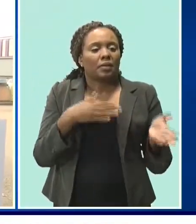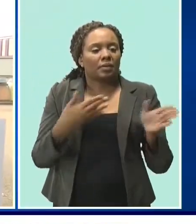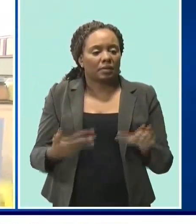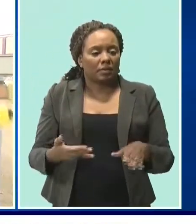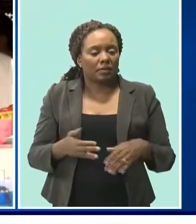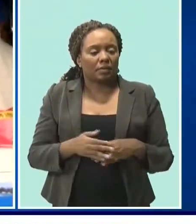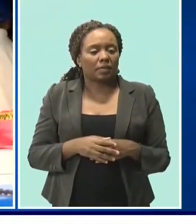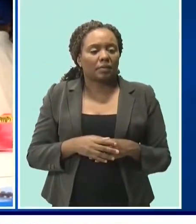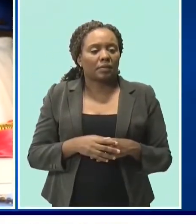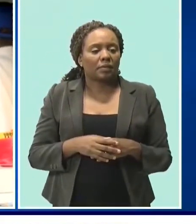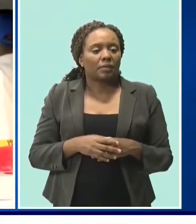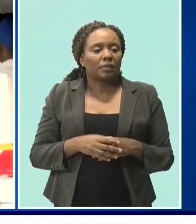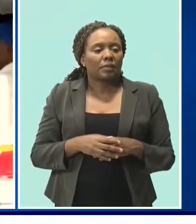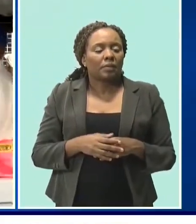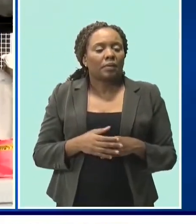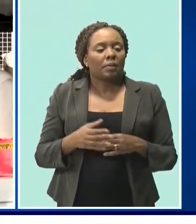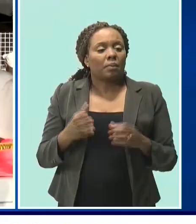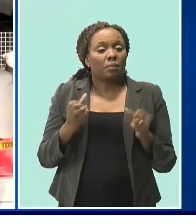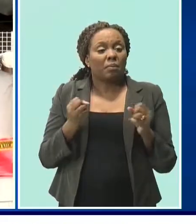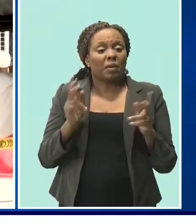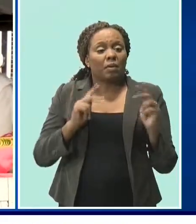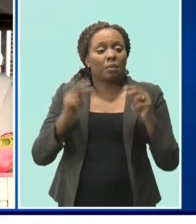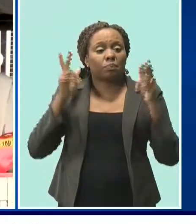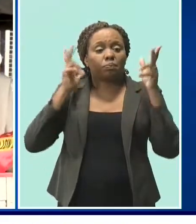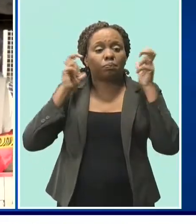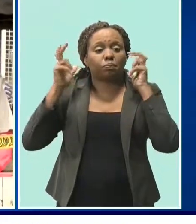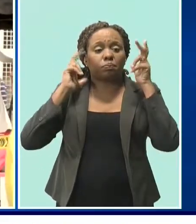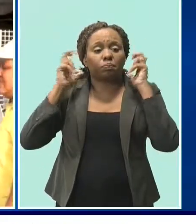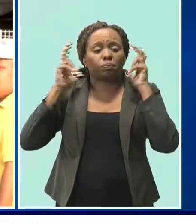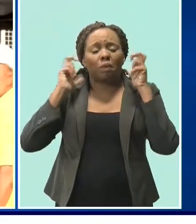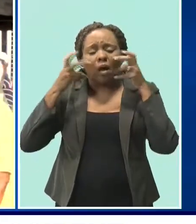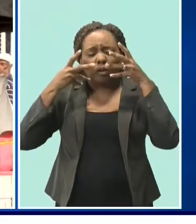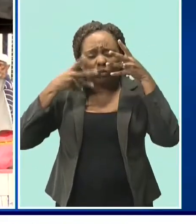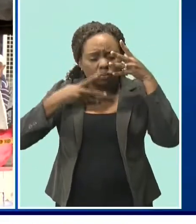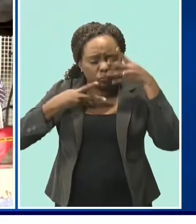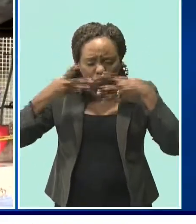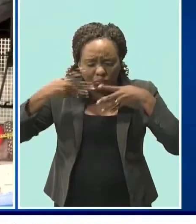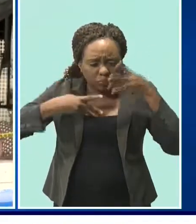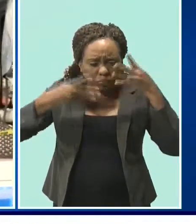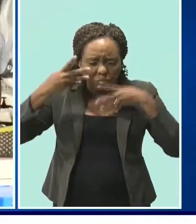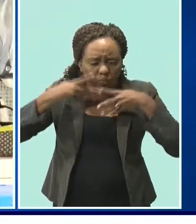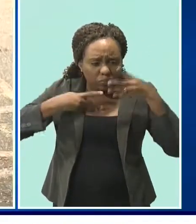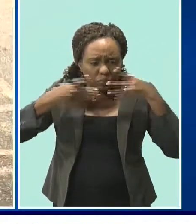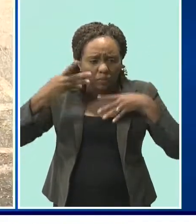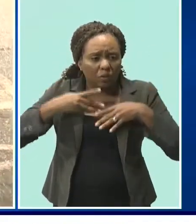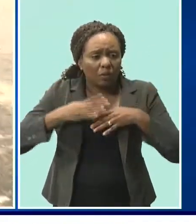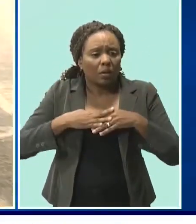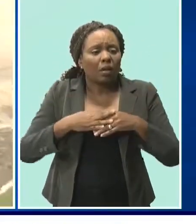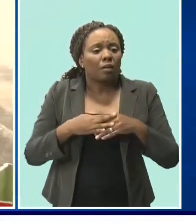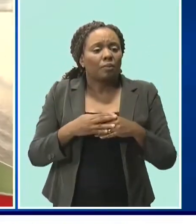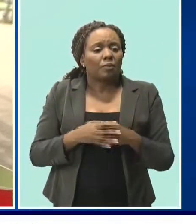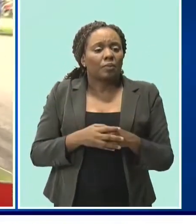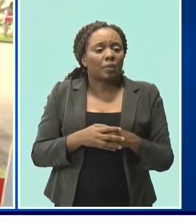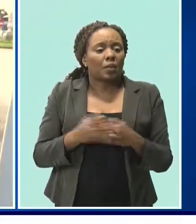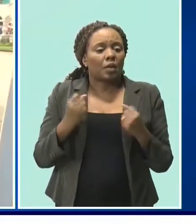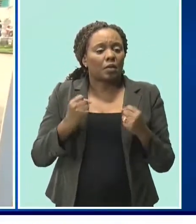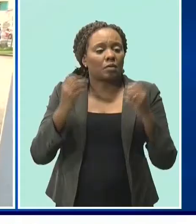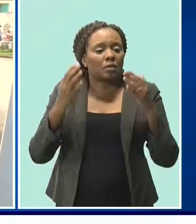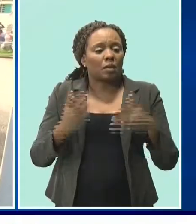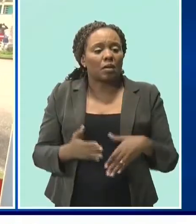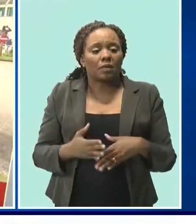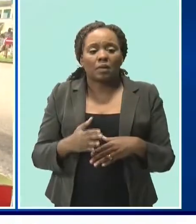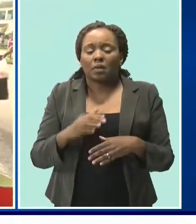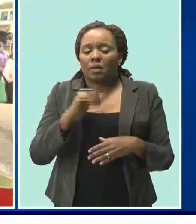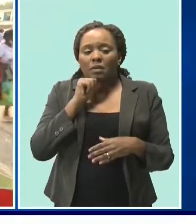away. When word of this reached the market, many who had gathered around the accident broke down in tears. According to police, the driver of